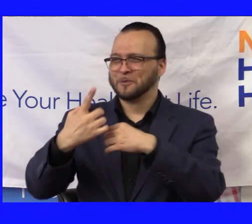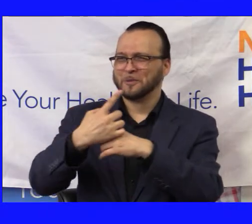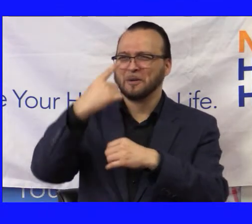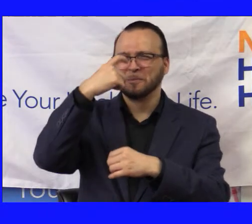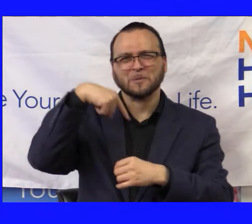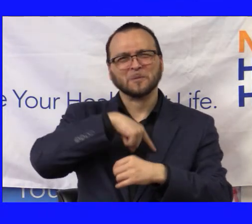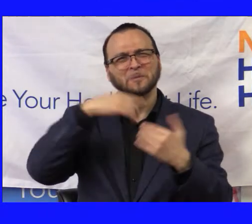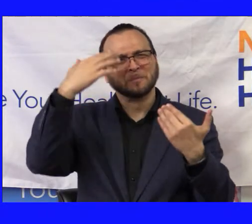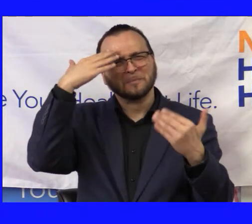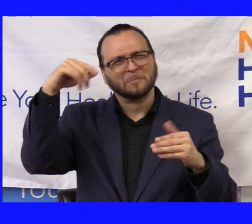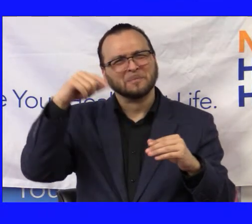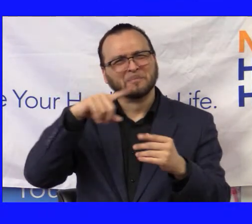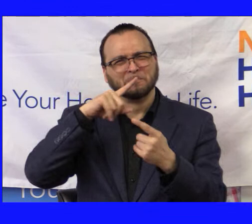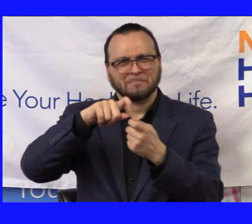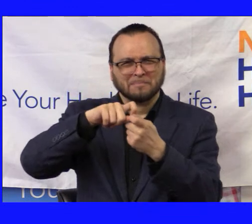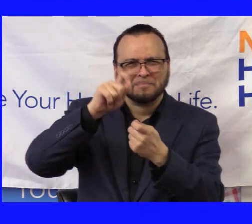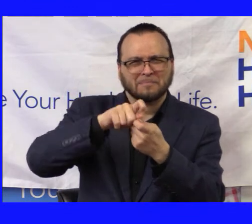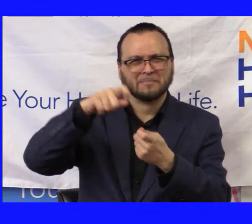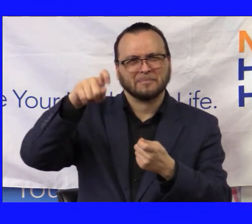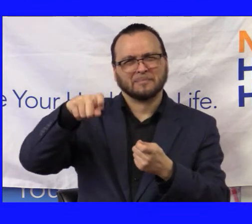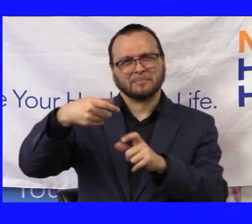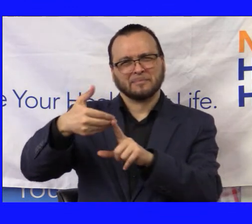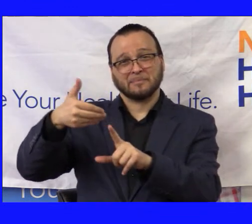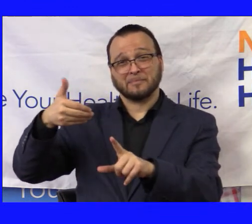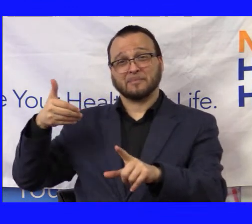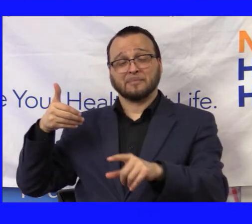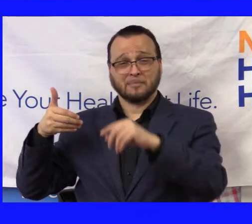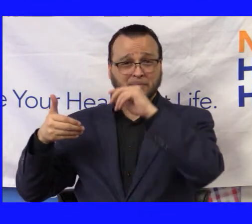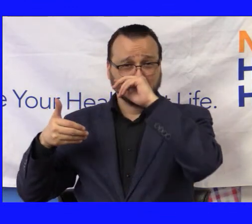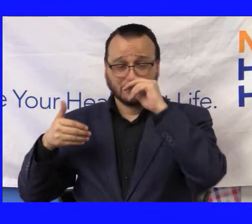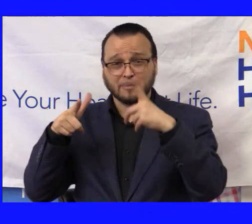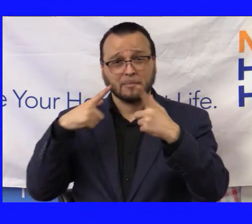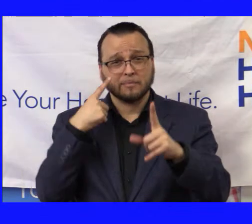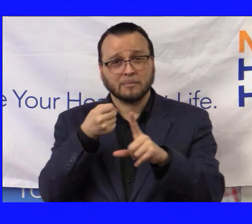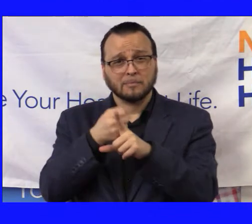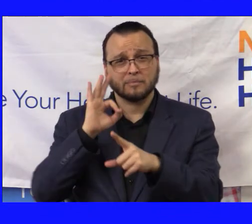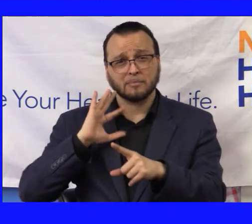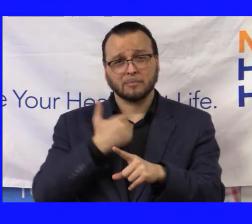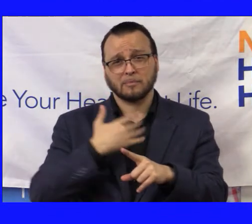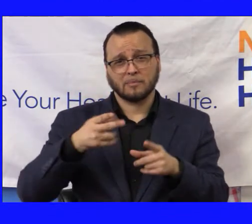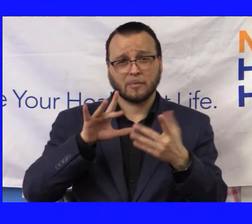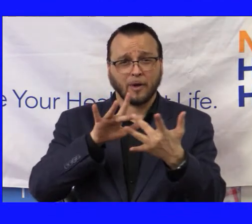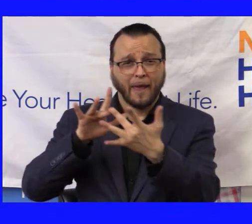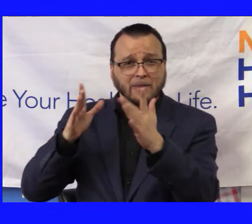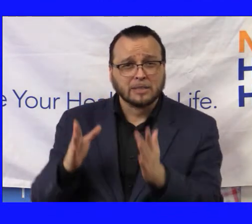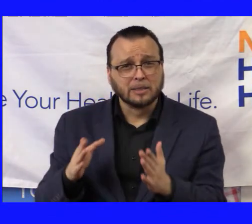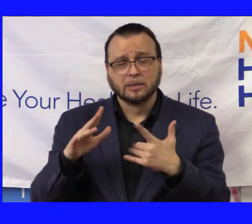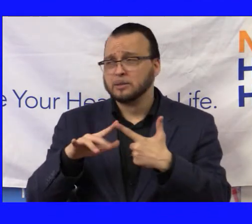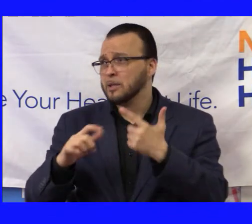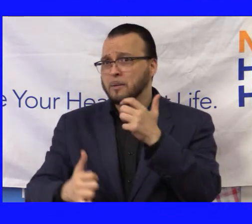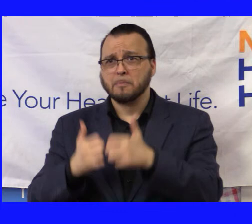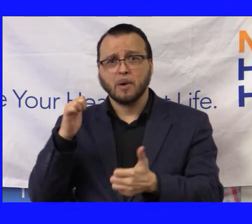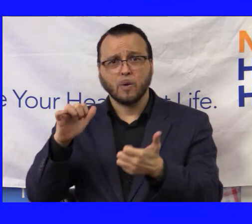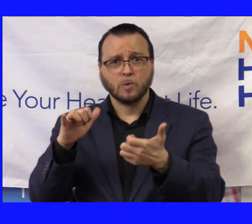would be such an acute need before, given the effectiveness of our canvassers in getting our most vulnerable New Yorkers out there to get